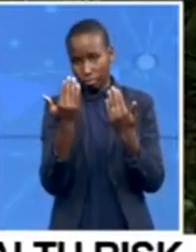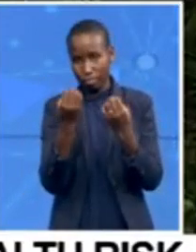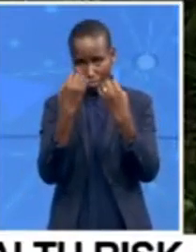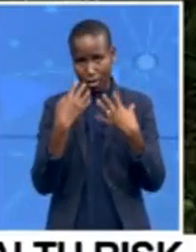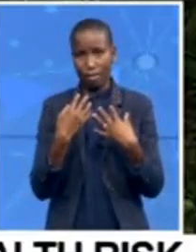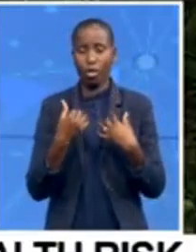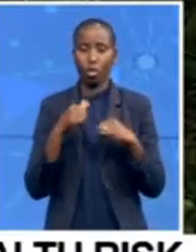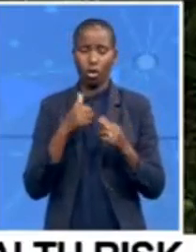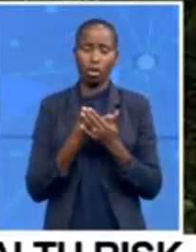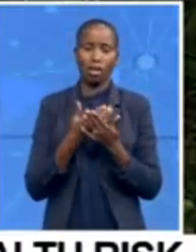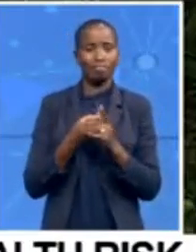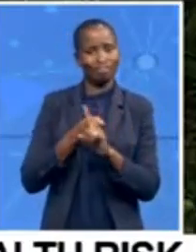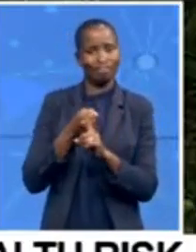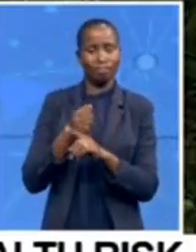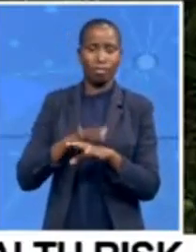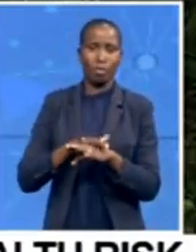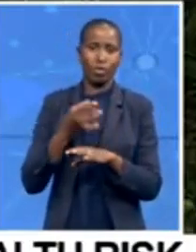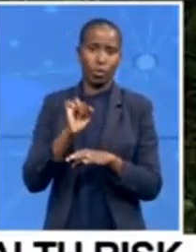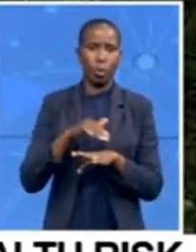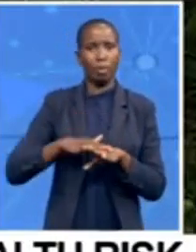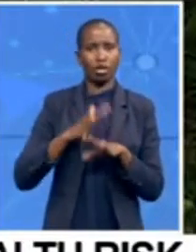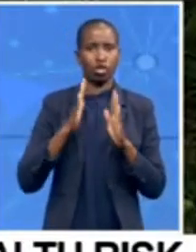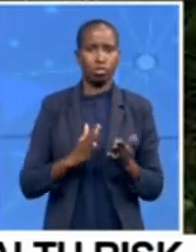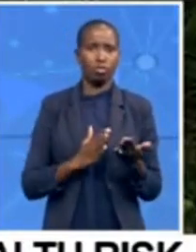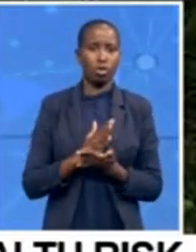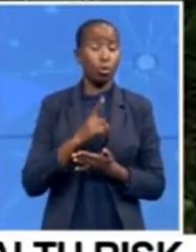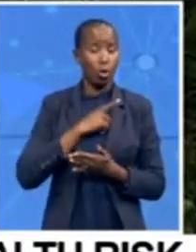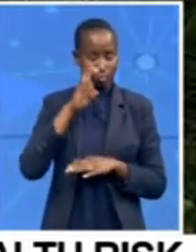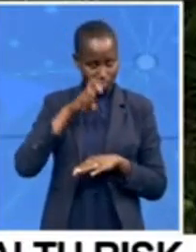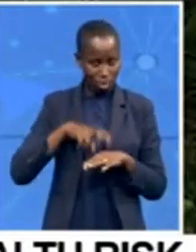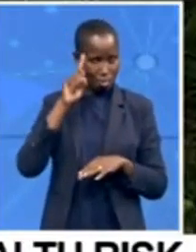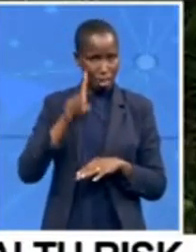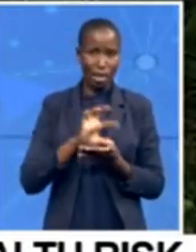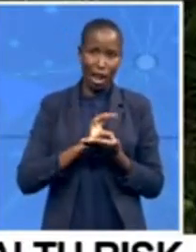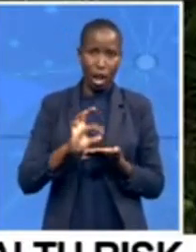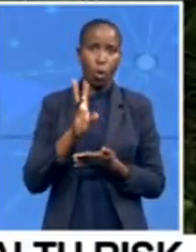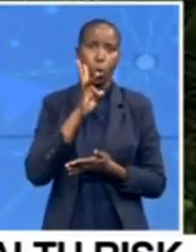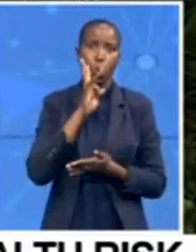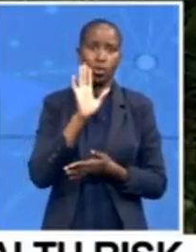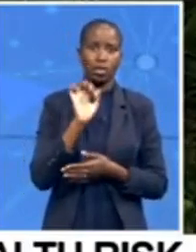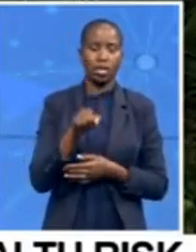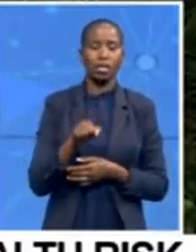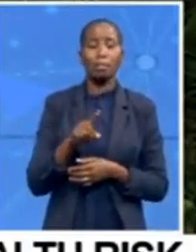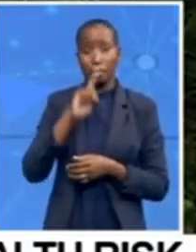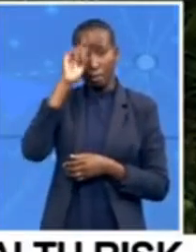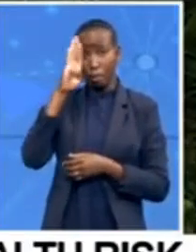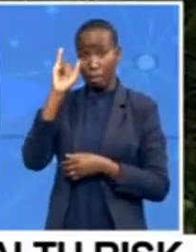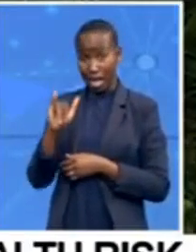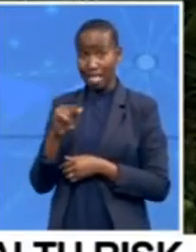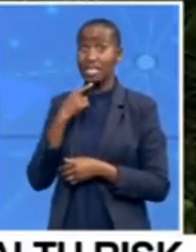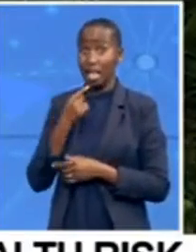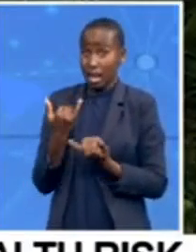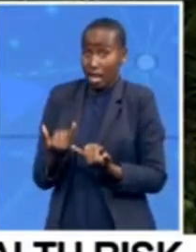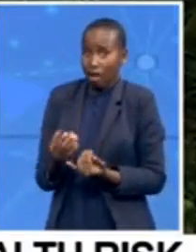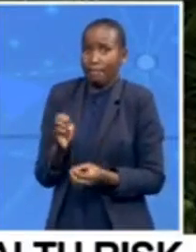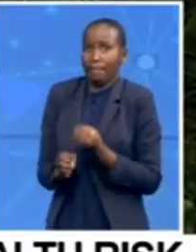human rights to clean water. Well, I must also mention that the Nelson Mandela Bay says that it is working around the clock and trying to solve the